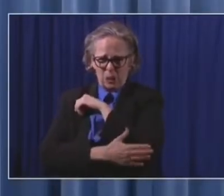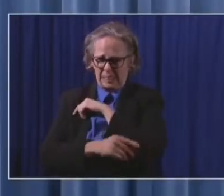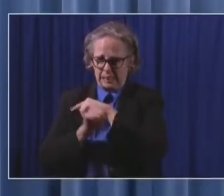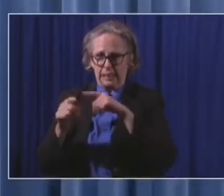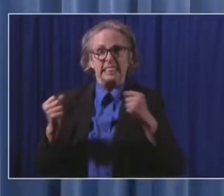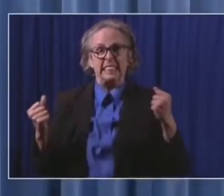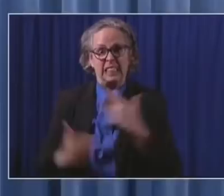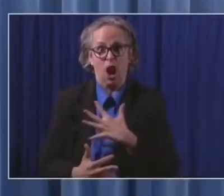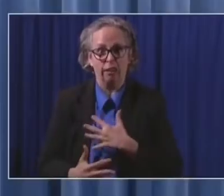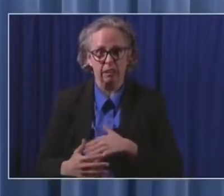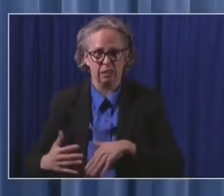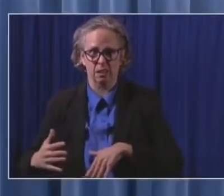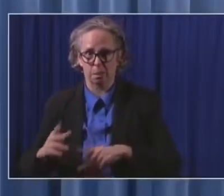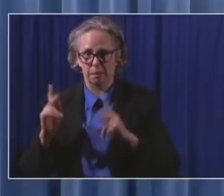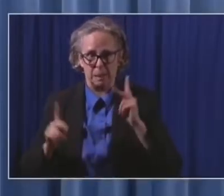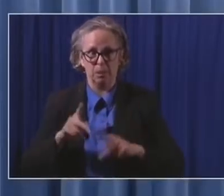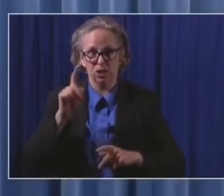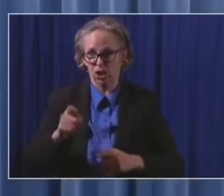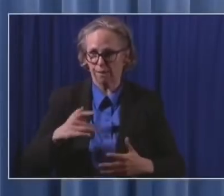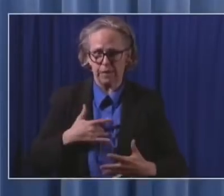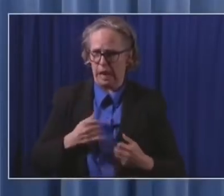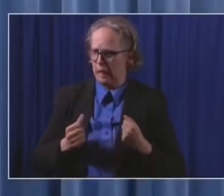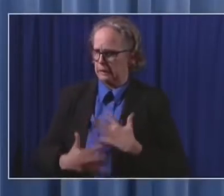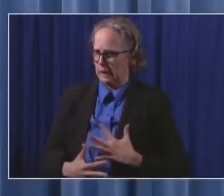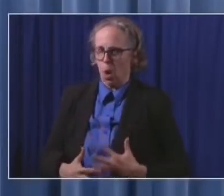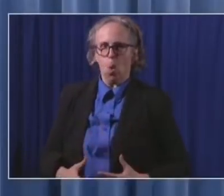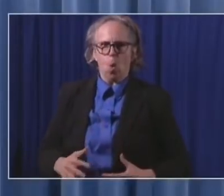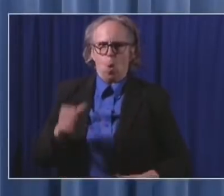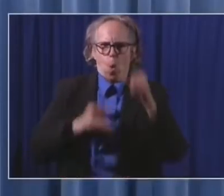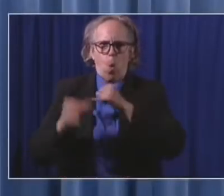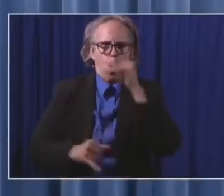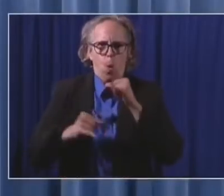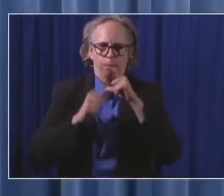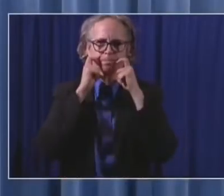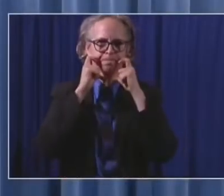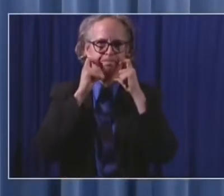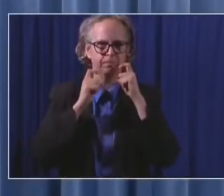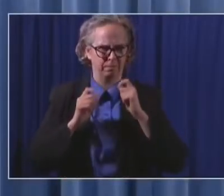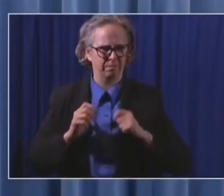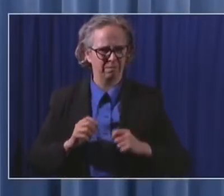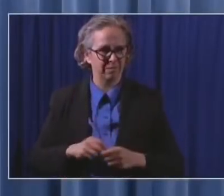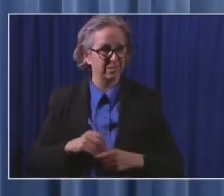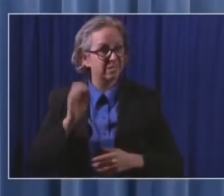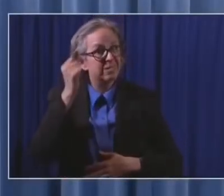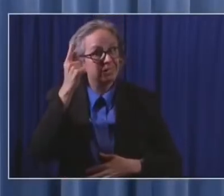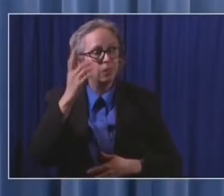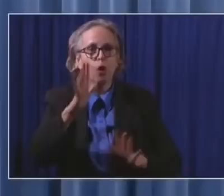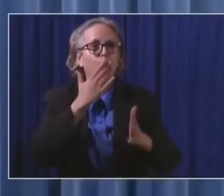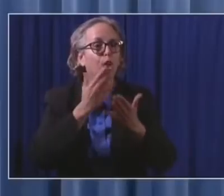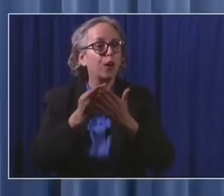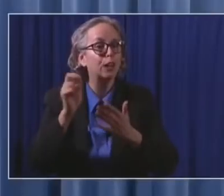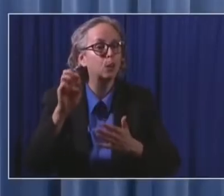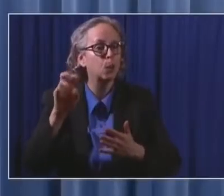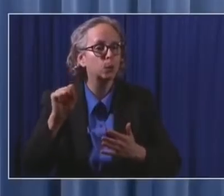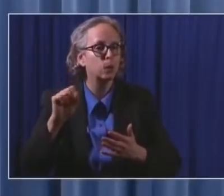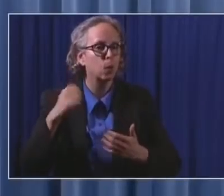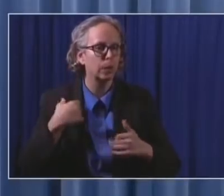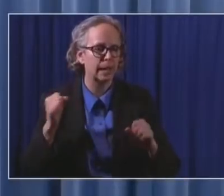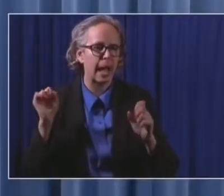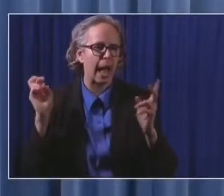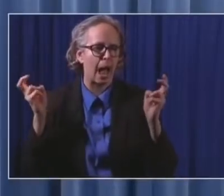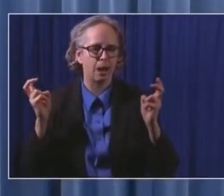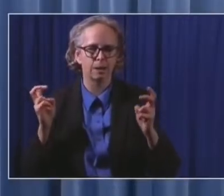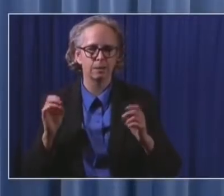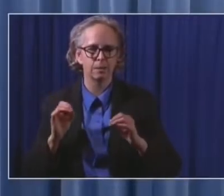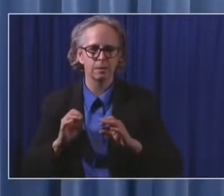to wear masks. What's going on in these counties is very frightening. It should frighten the people of those counties, but